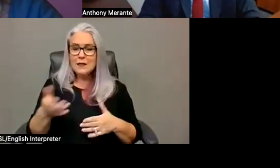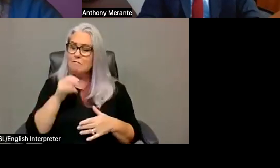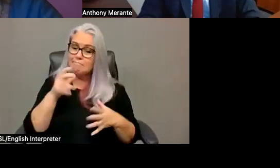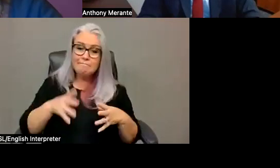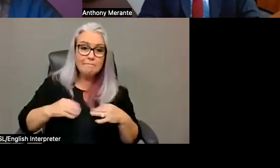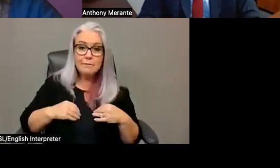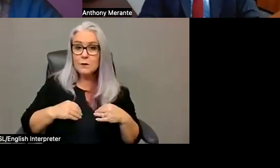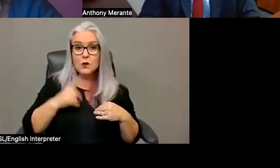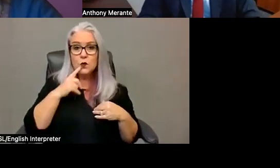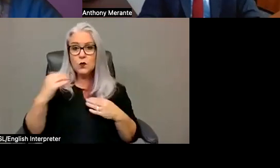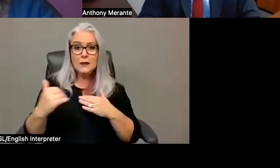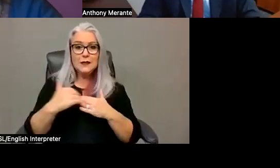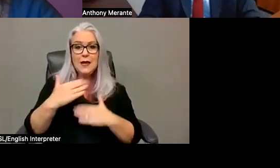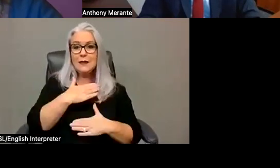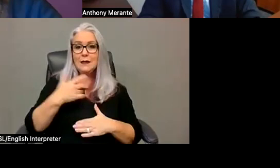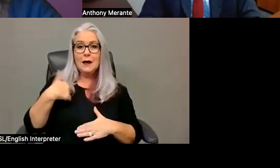unacceptable to send us